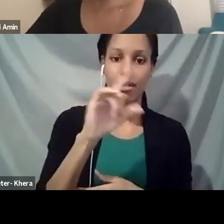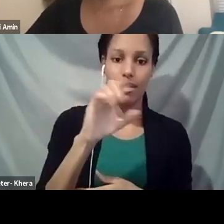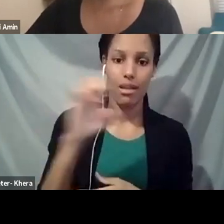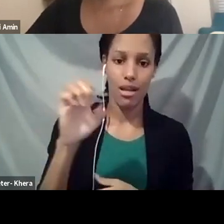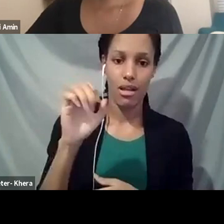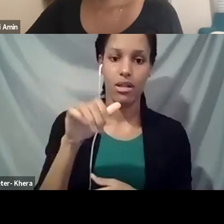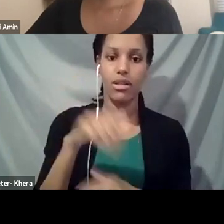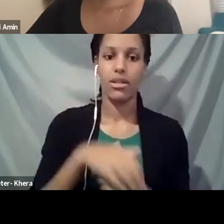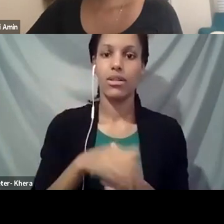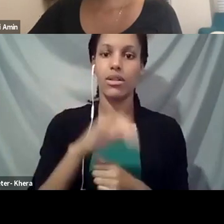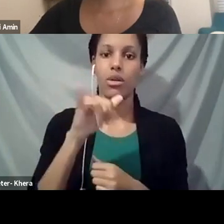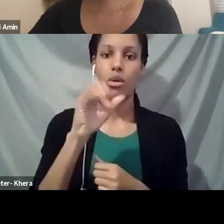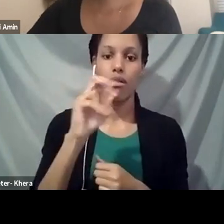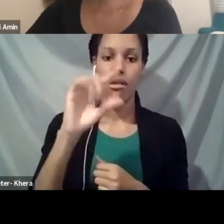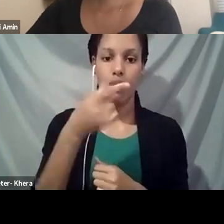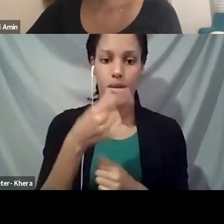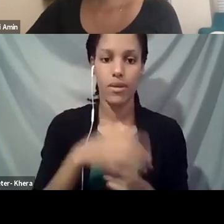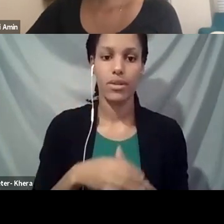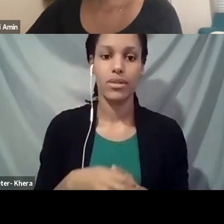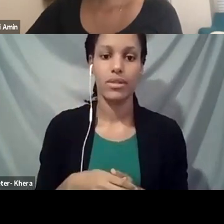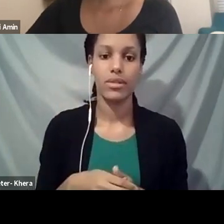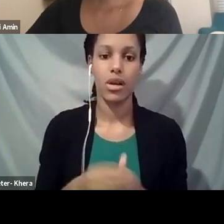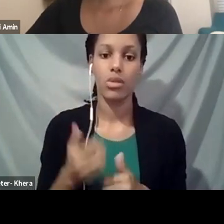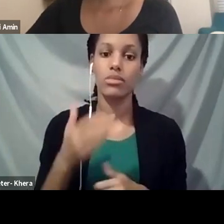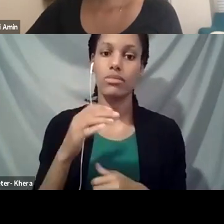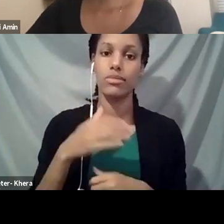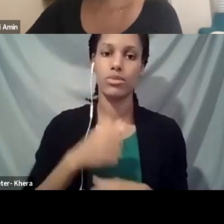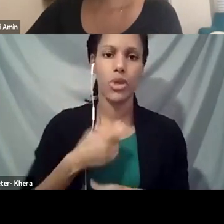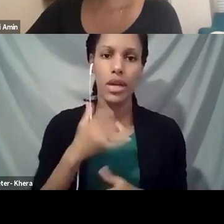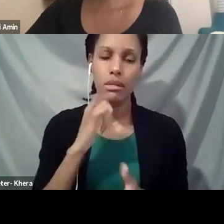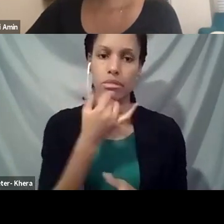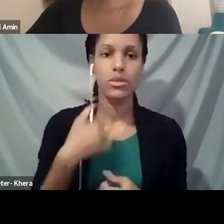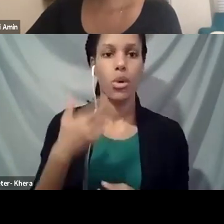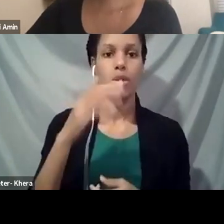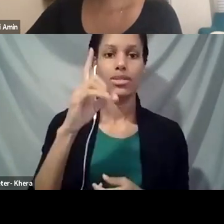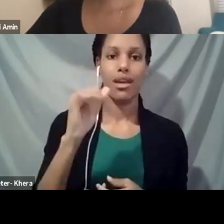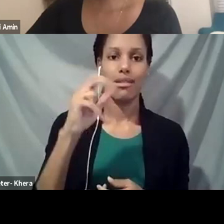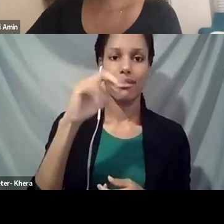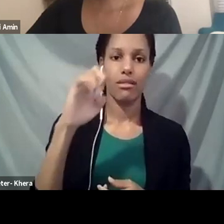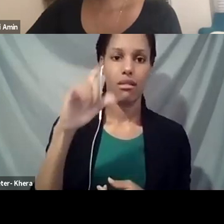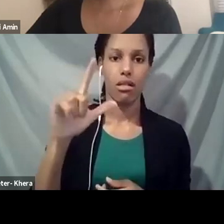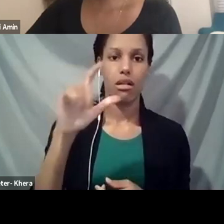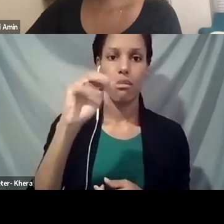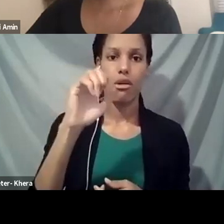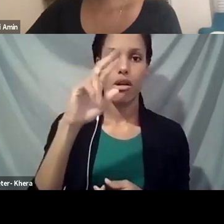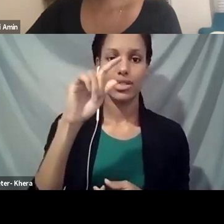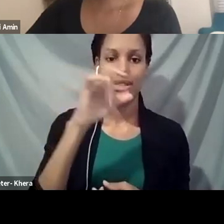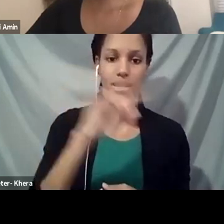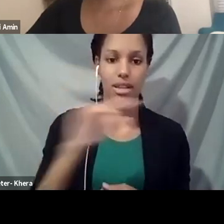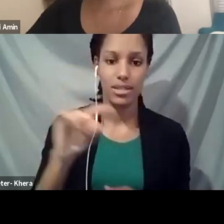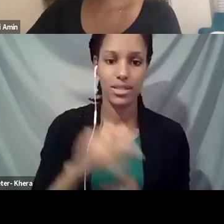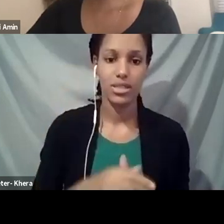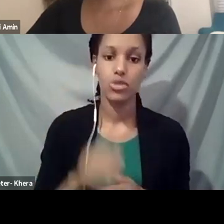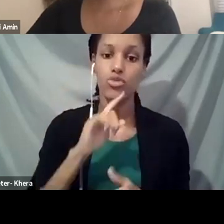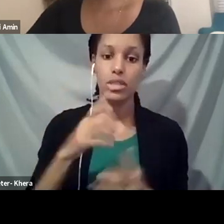of ethnicity, race and migration, and American studies, and also holds a secondary appointment in the Department